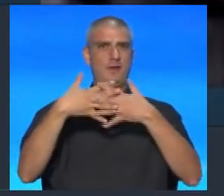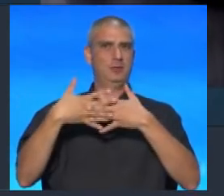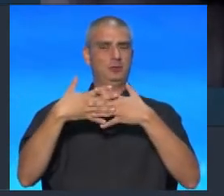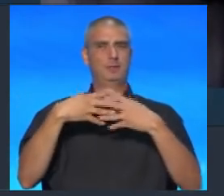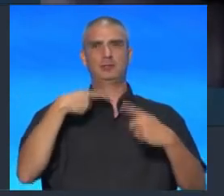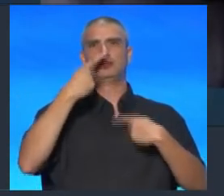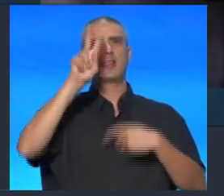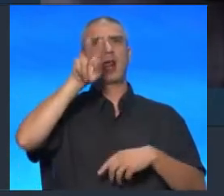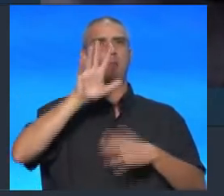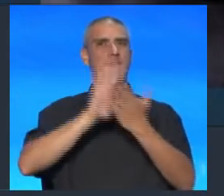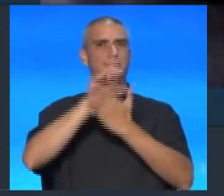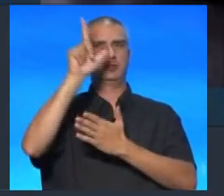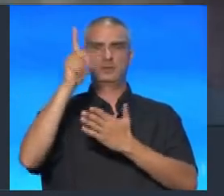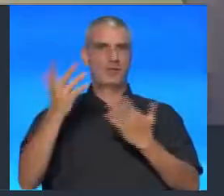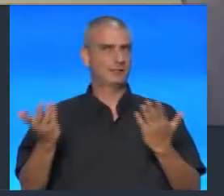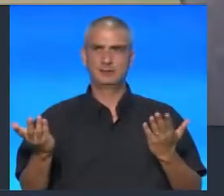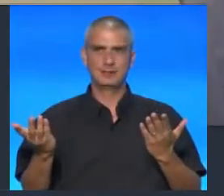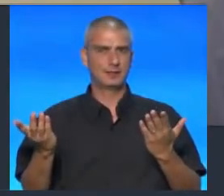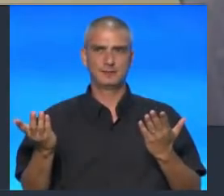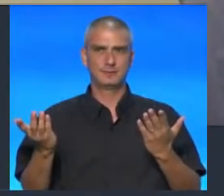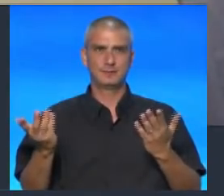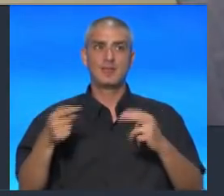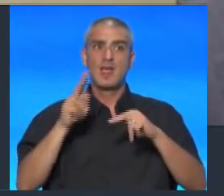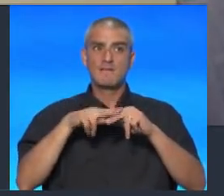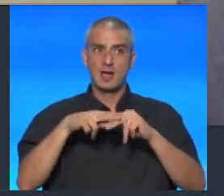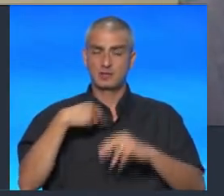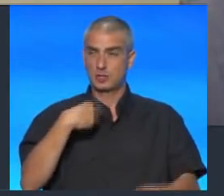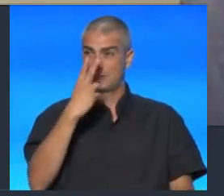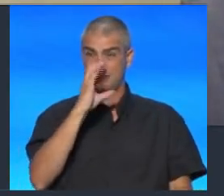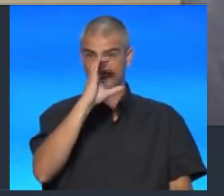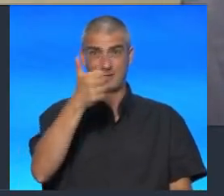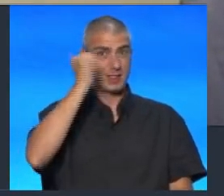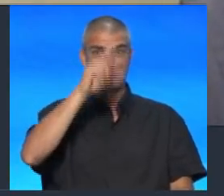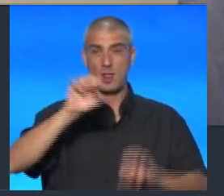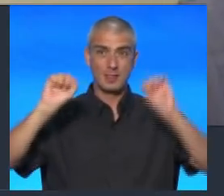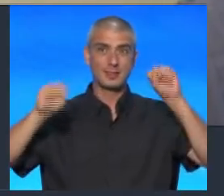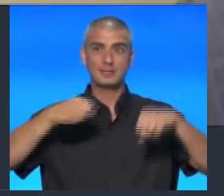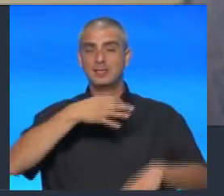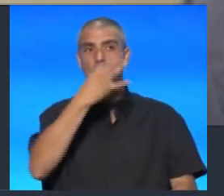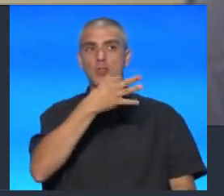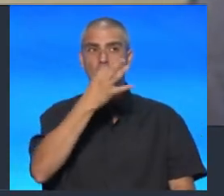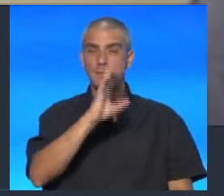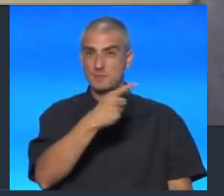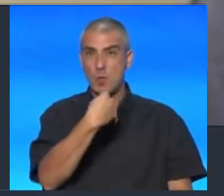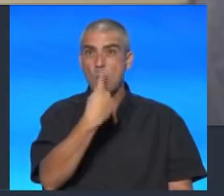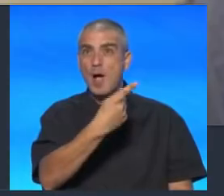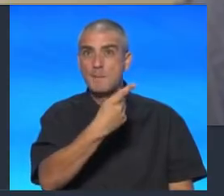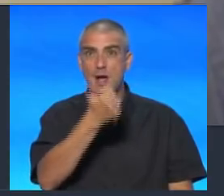2017. And after watching the president say what he said